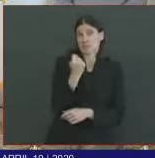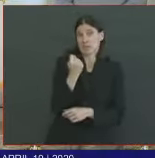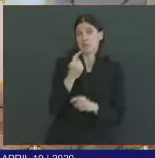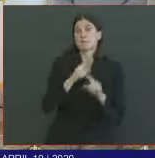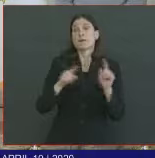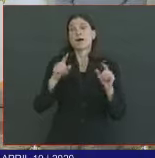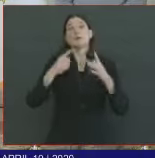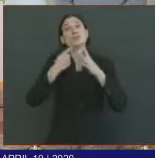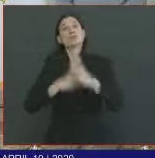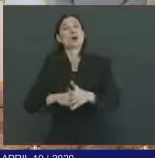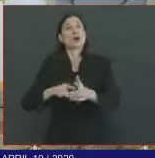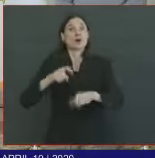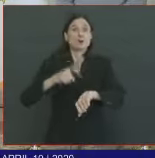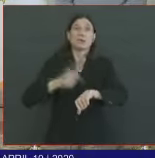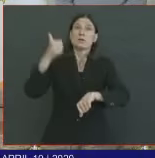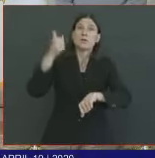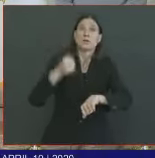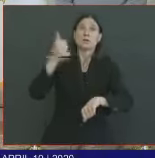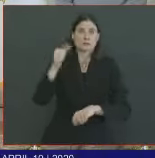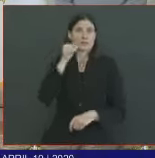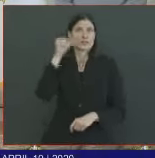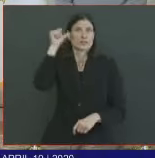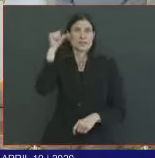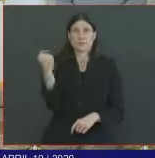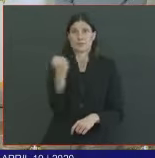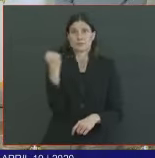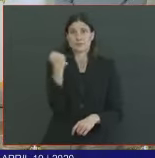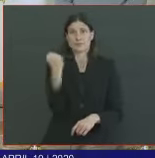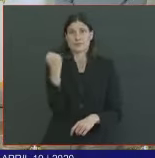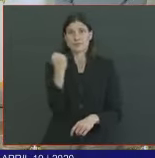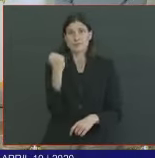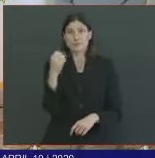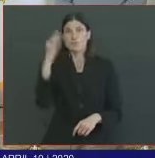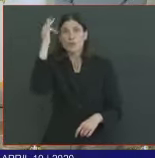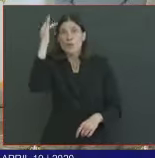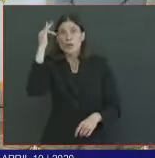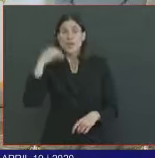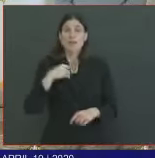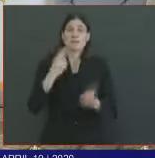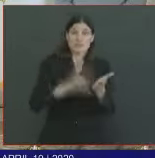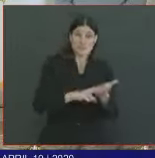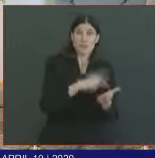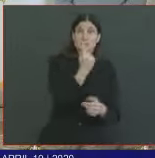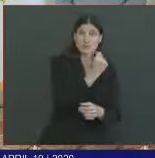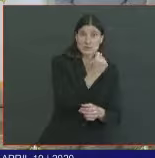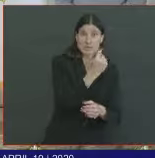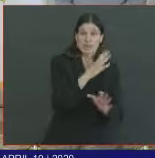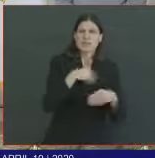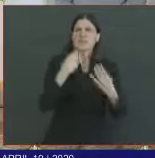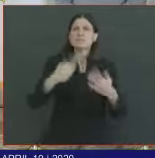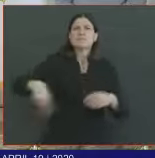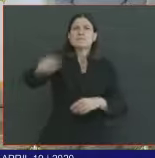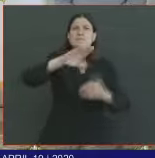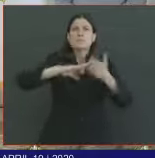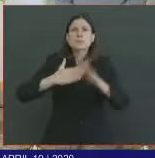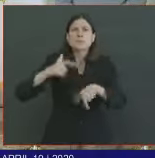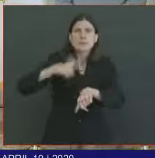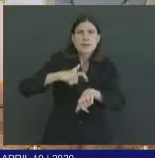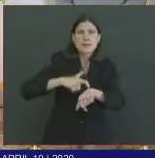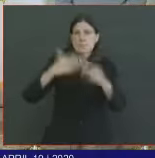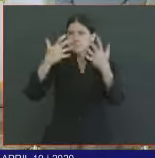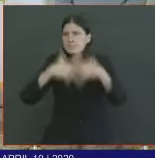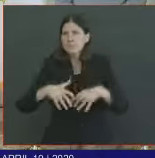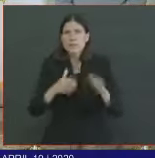us a few days to get ready to comply. I would like to take a second to remind you of what that order